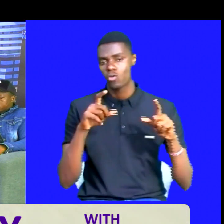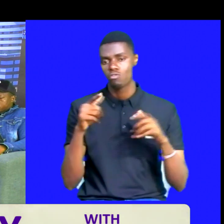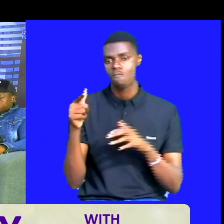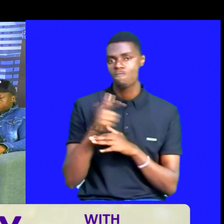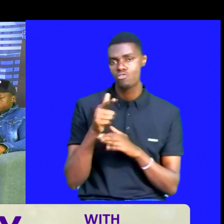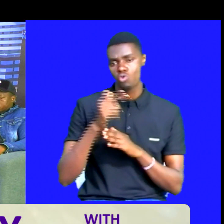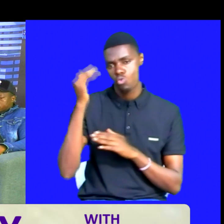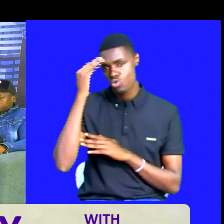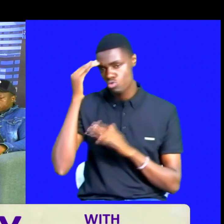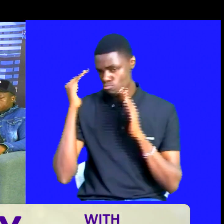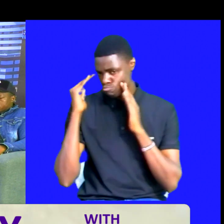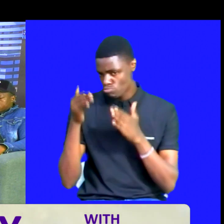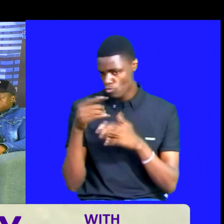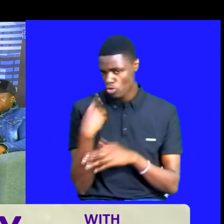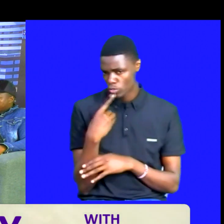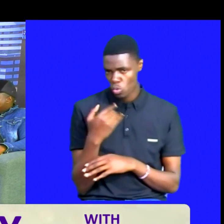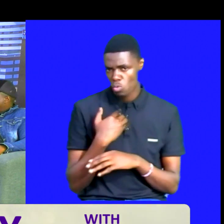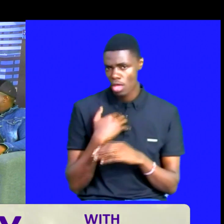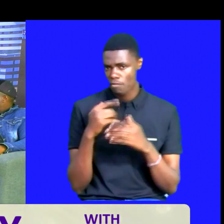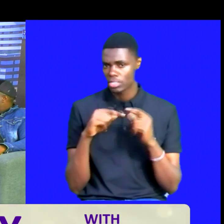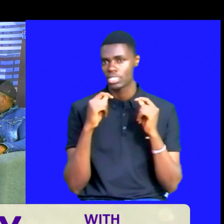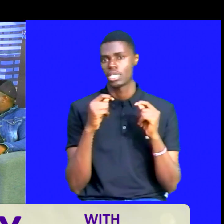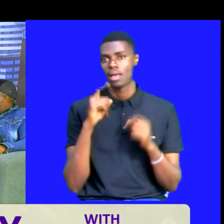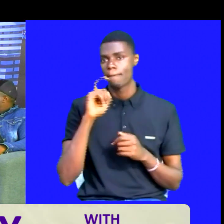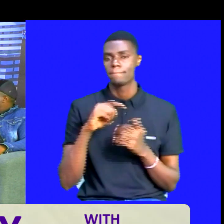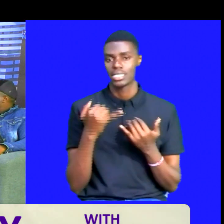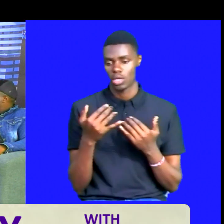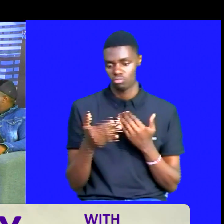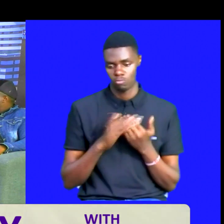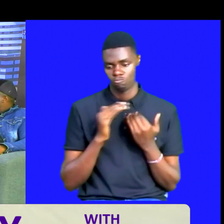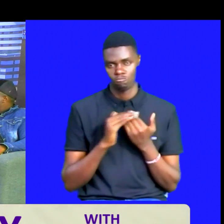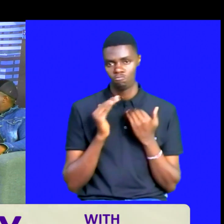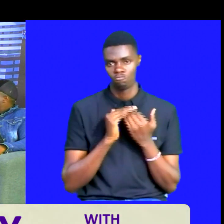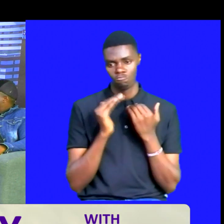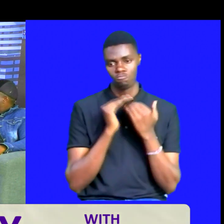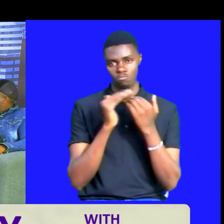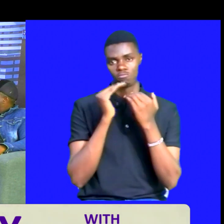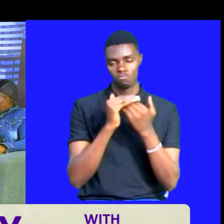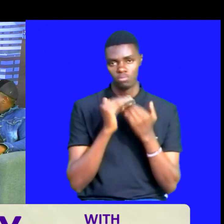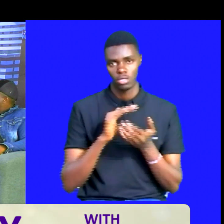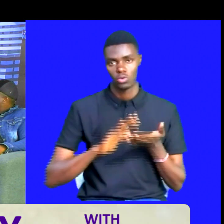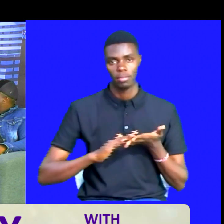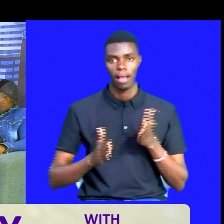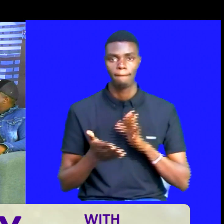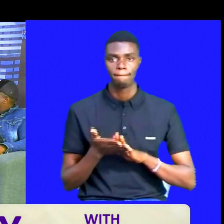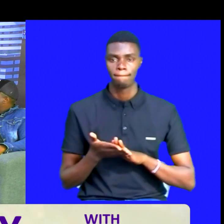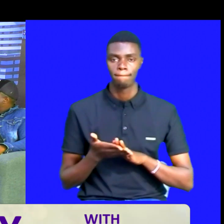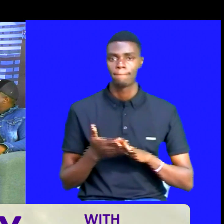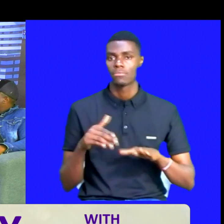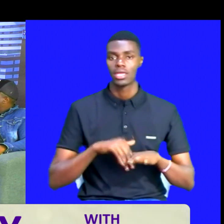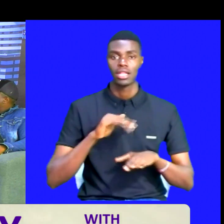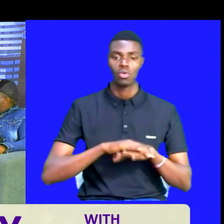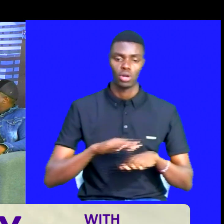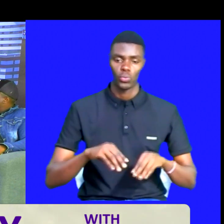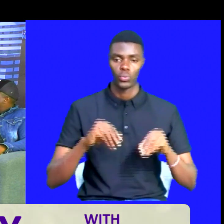who to target, we have the talent, so we just have to now build it now and nurture it to be in a good